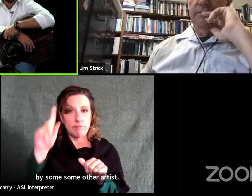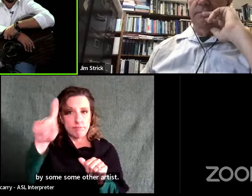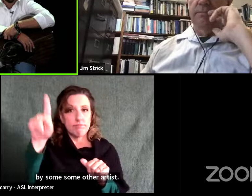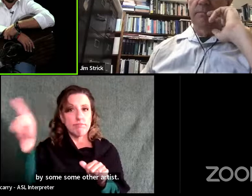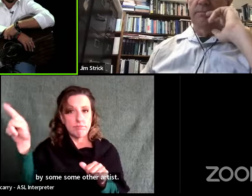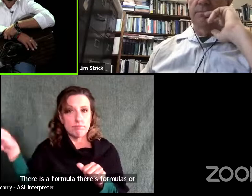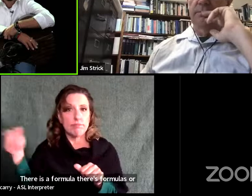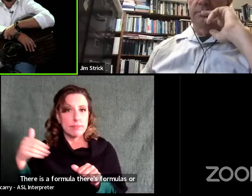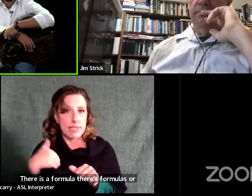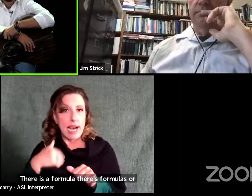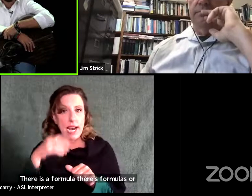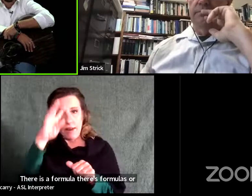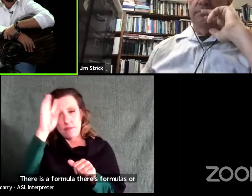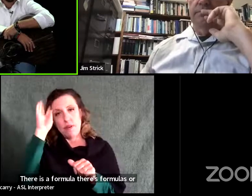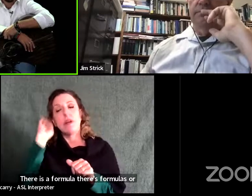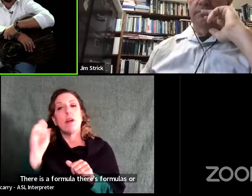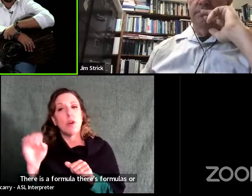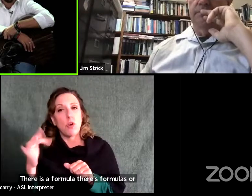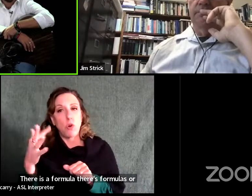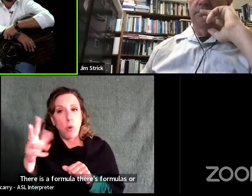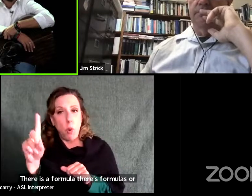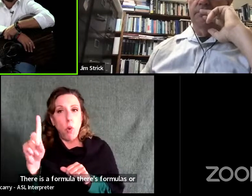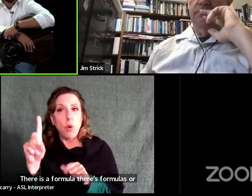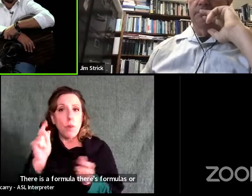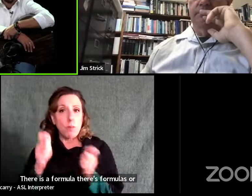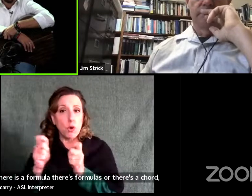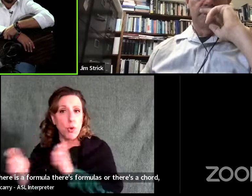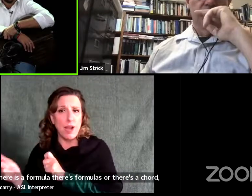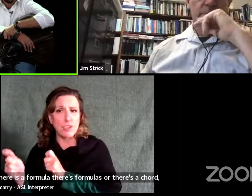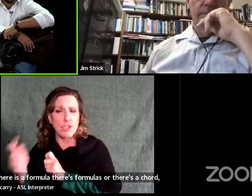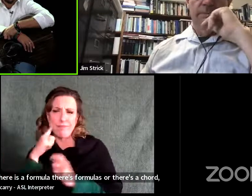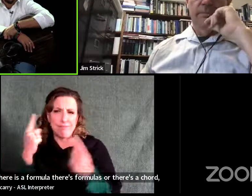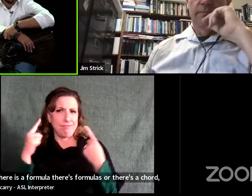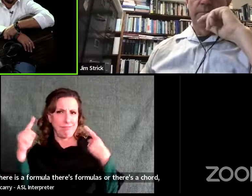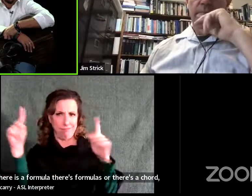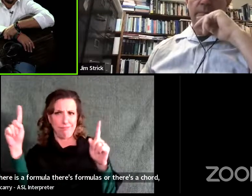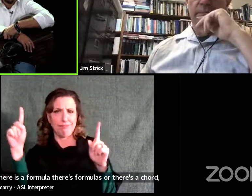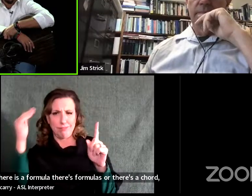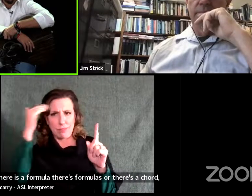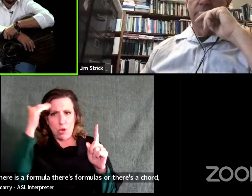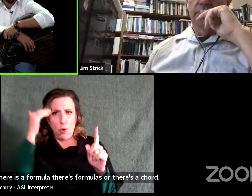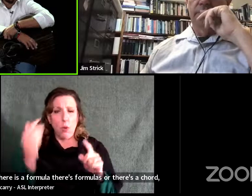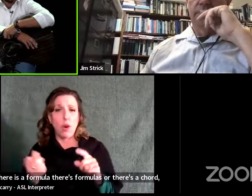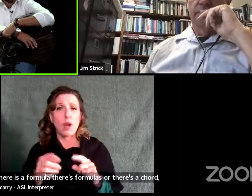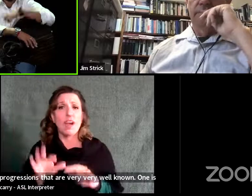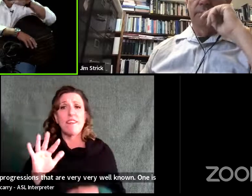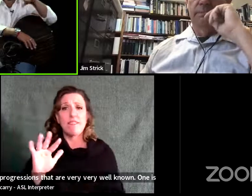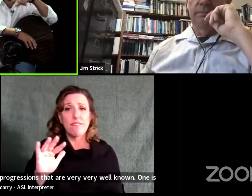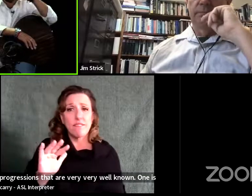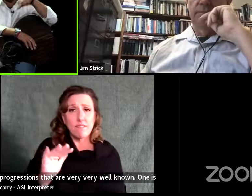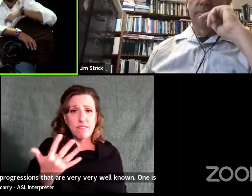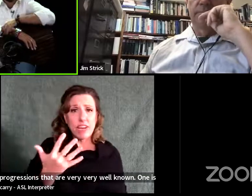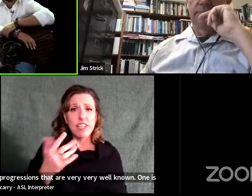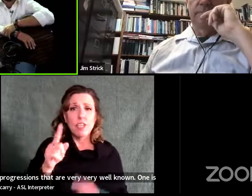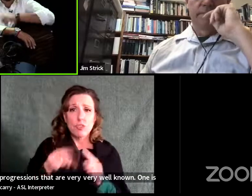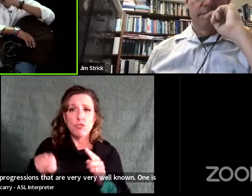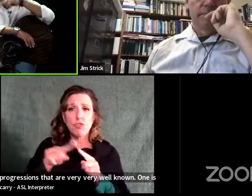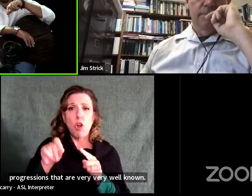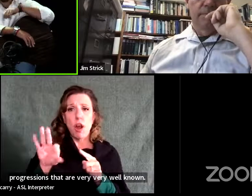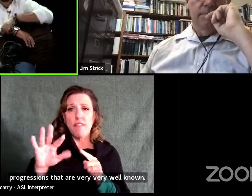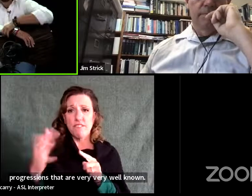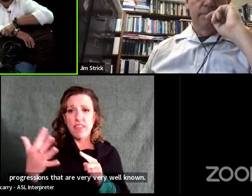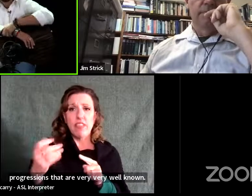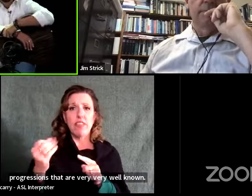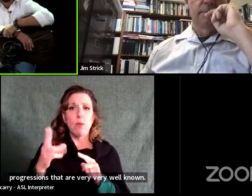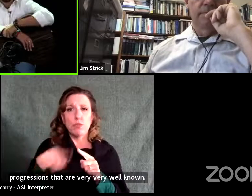or there's a chord progressions that are very, very well known. One is the fifth, circle of fifth or the